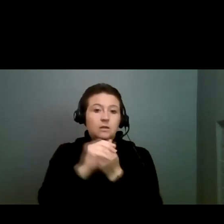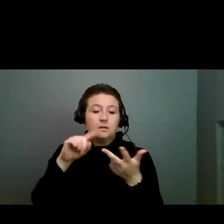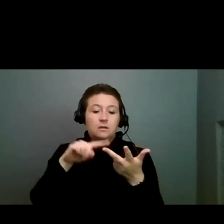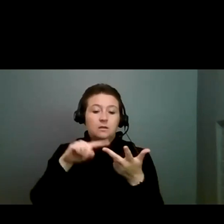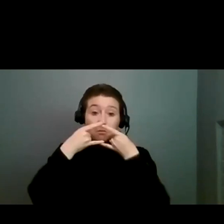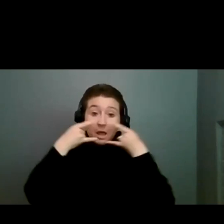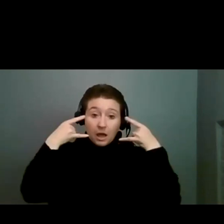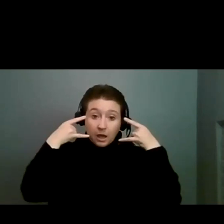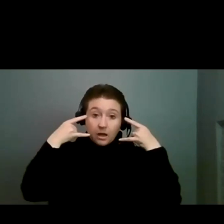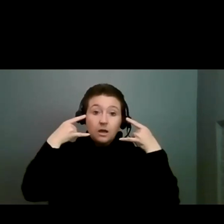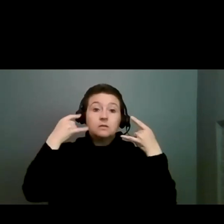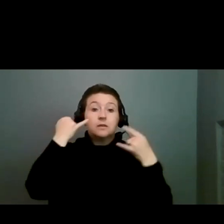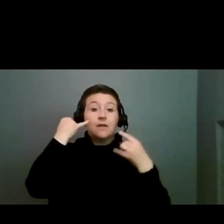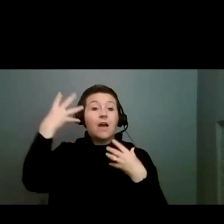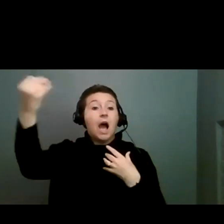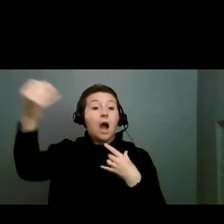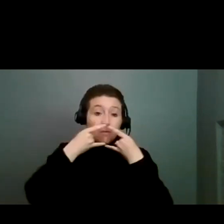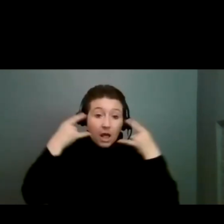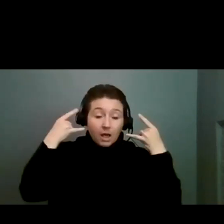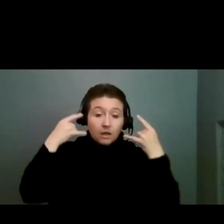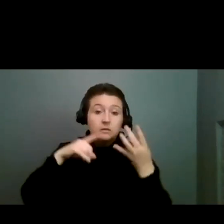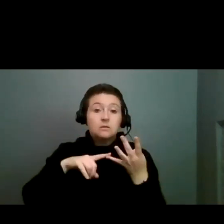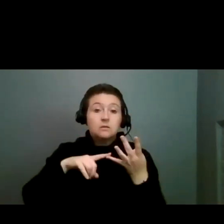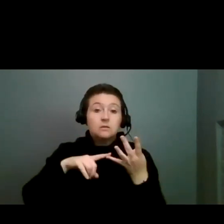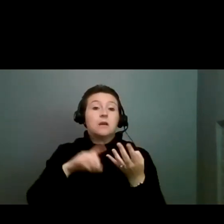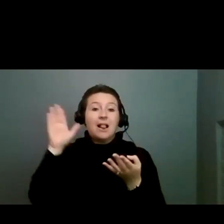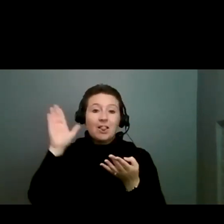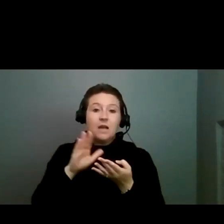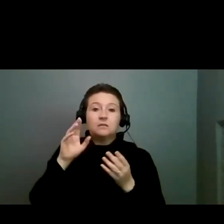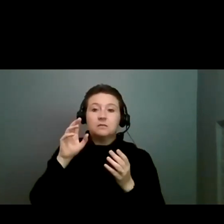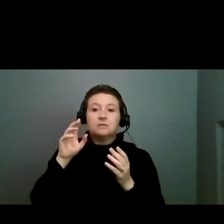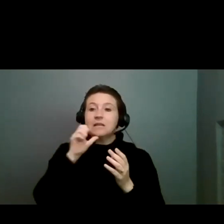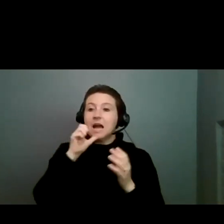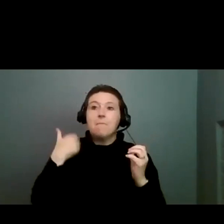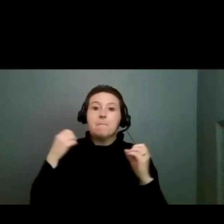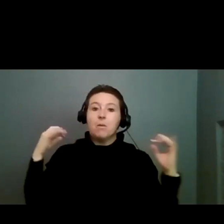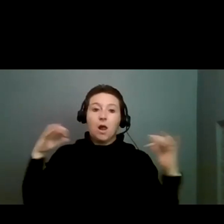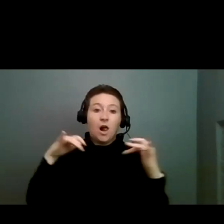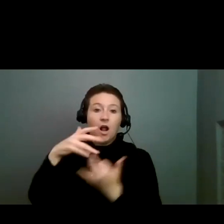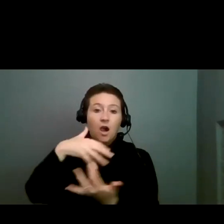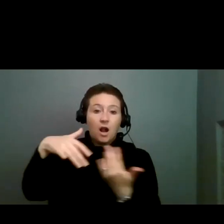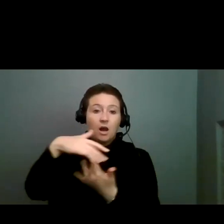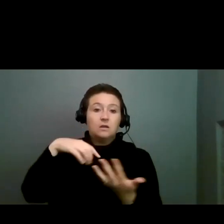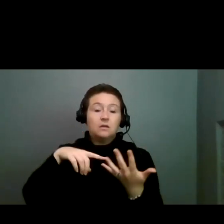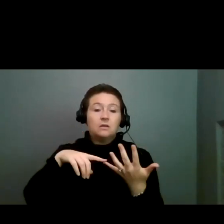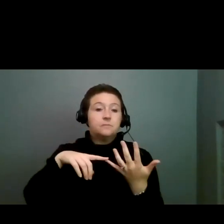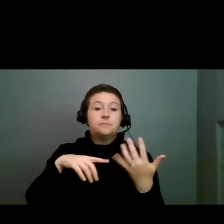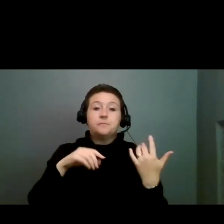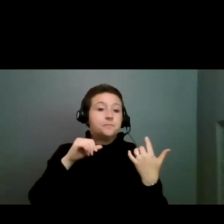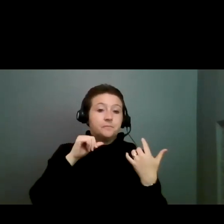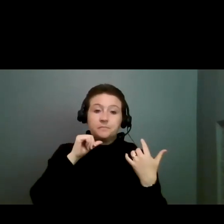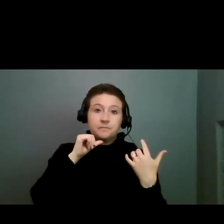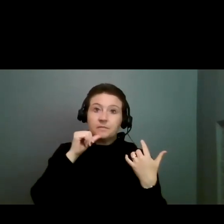public venues, minimizing gatherings of 10 or more people, minimizing contact in